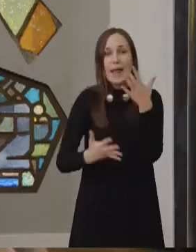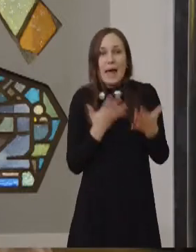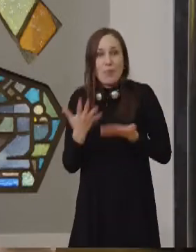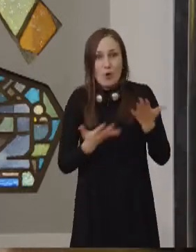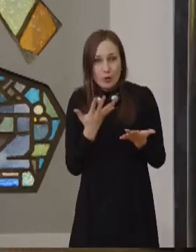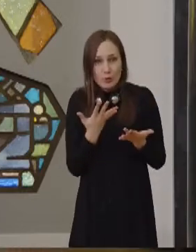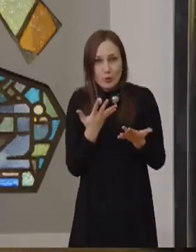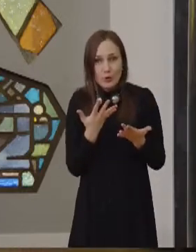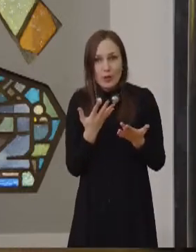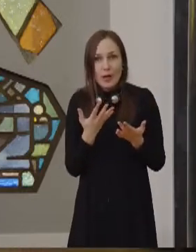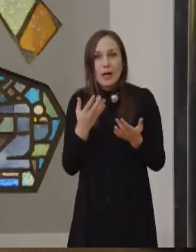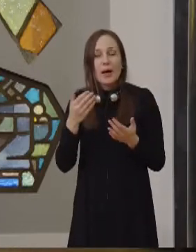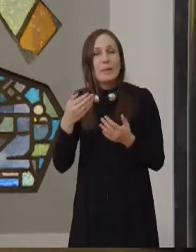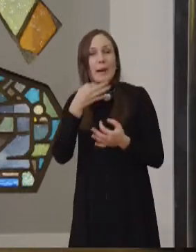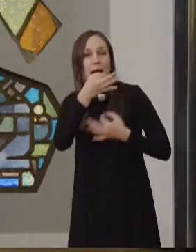been based on